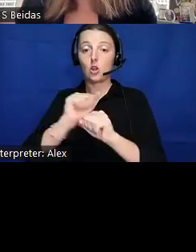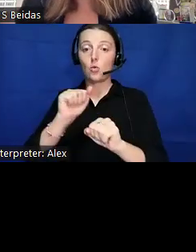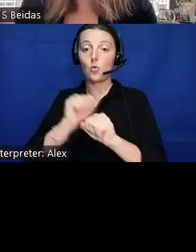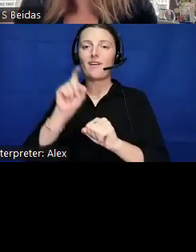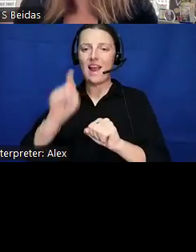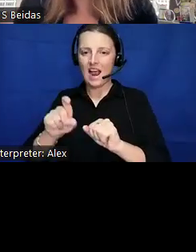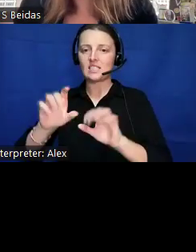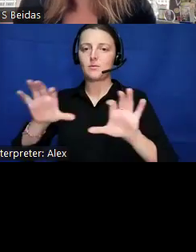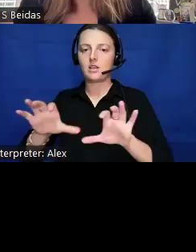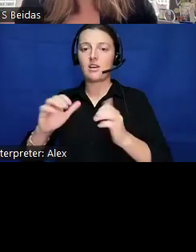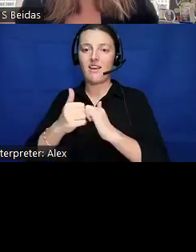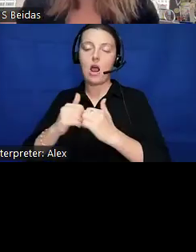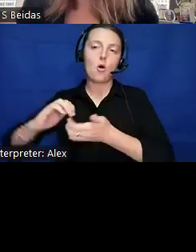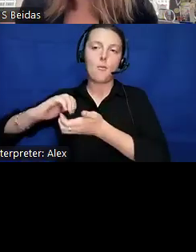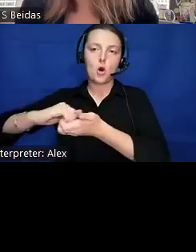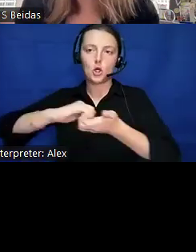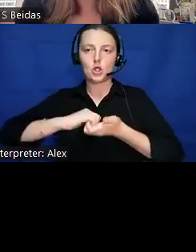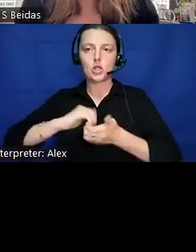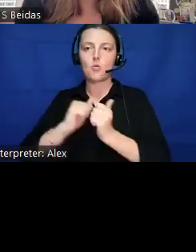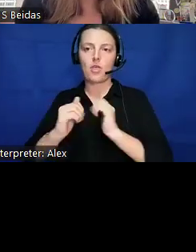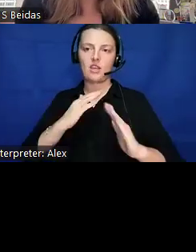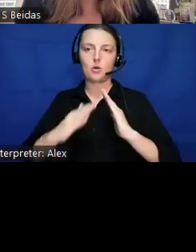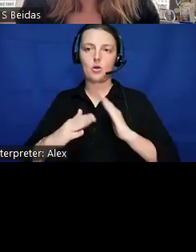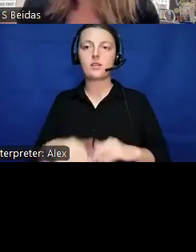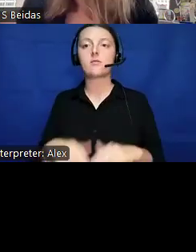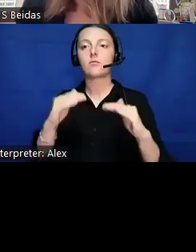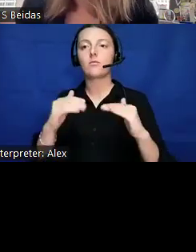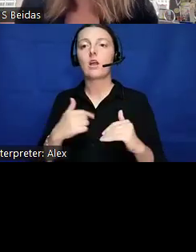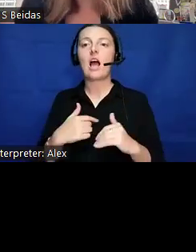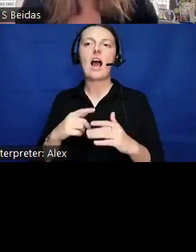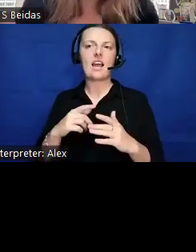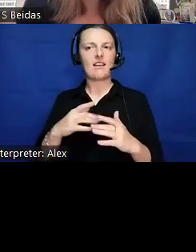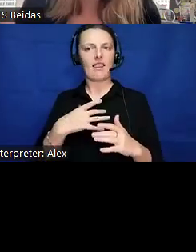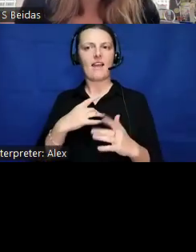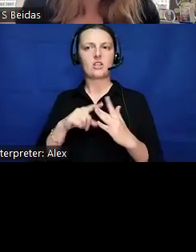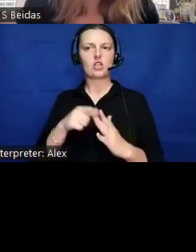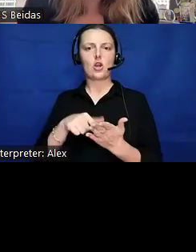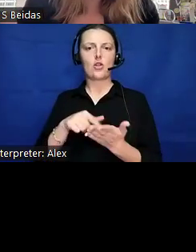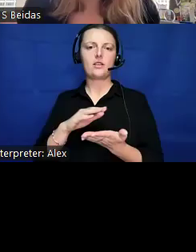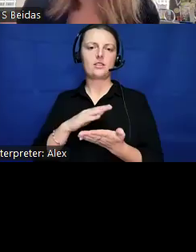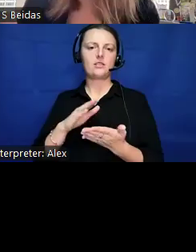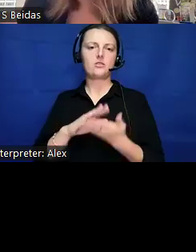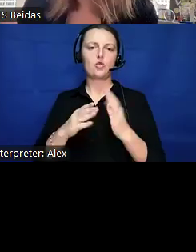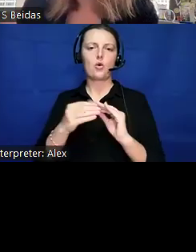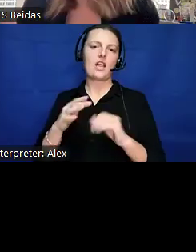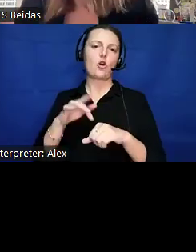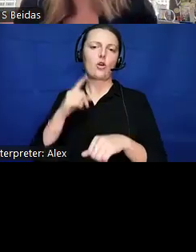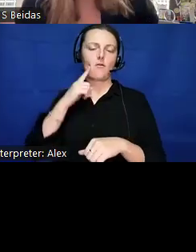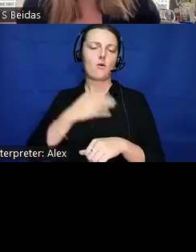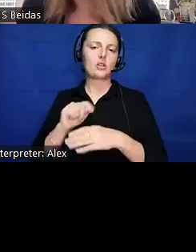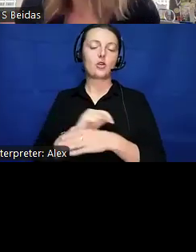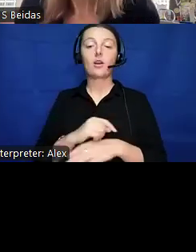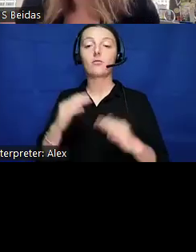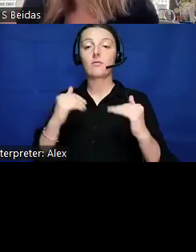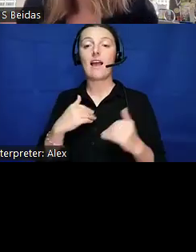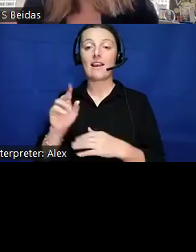communities. So I do like to share this story. Earlier on in my training. I had a K award. I was working in the city of Philadelphia, and I knew the